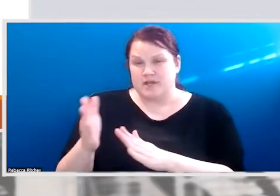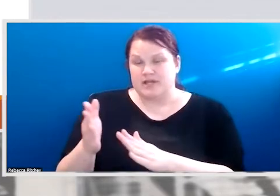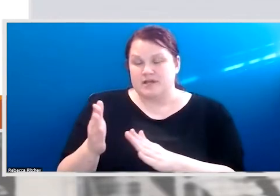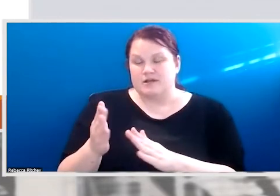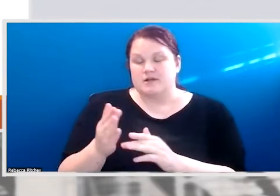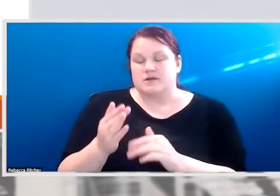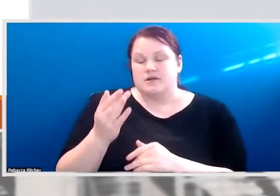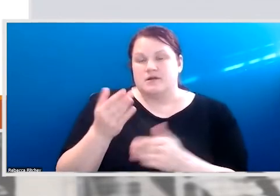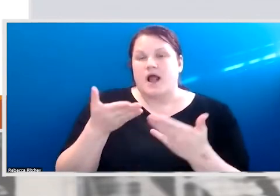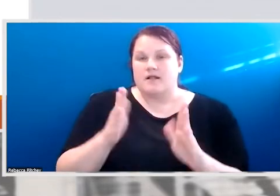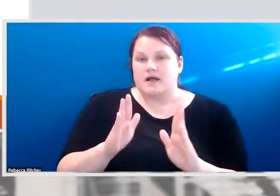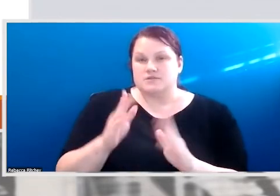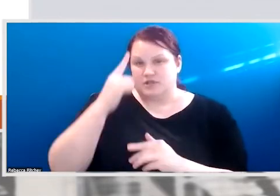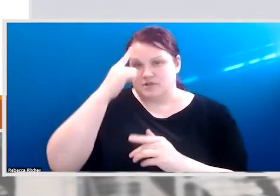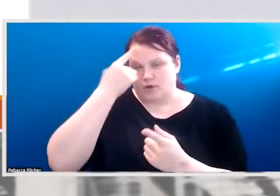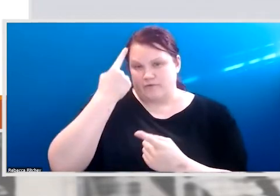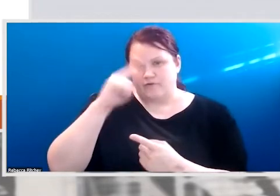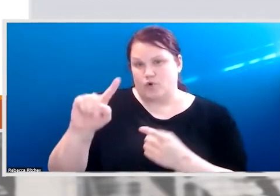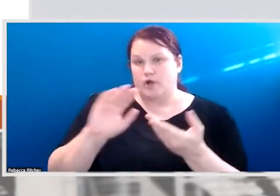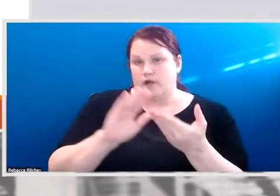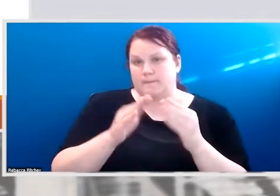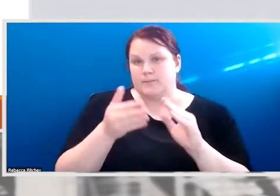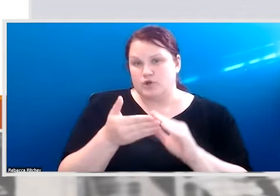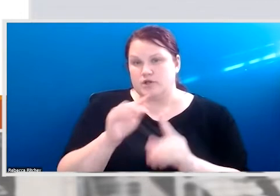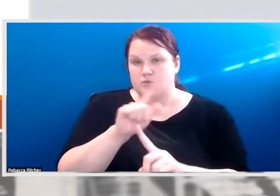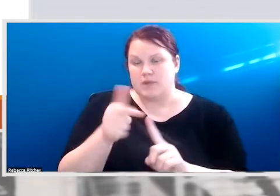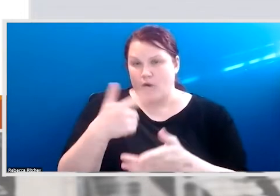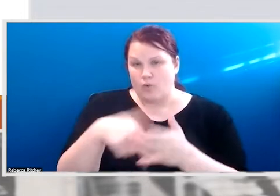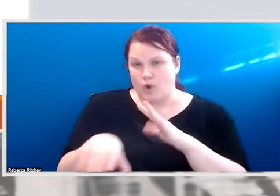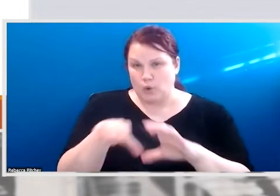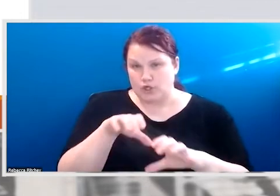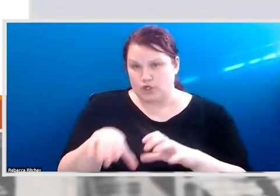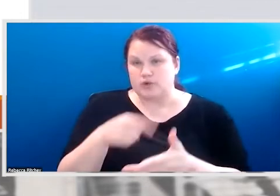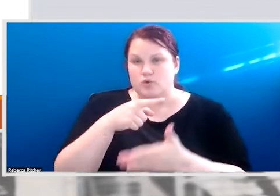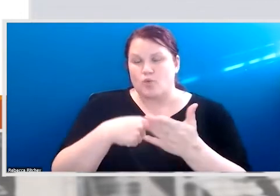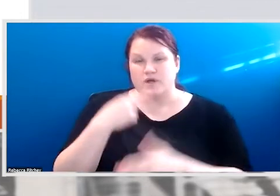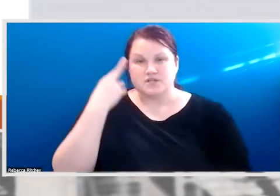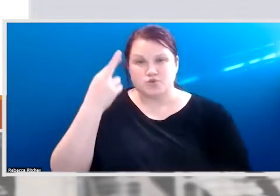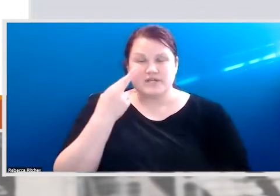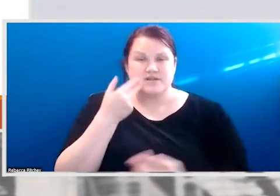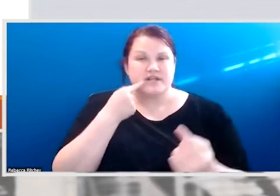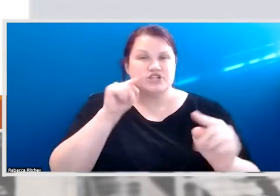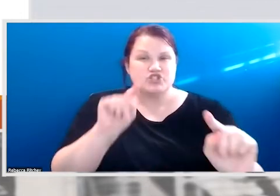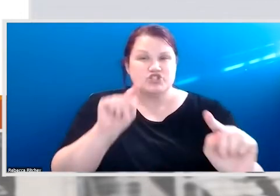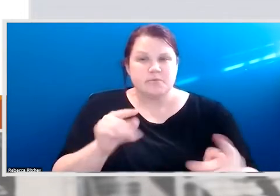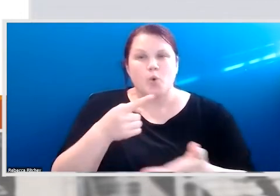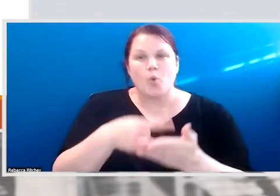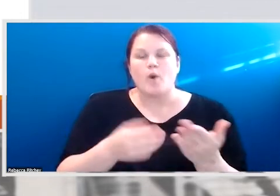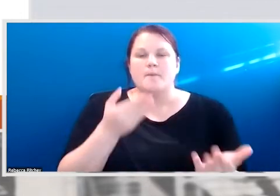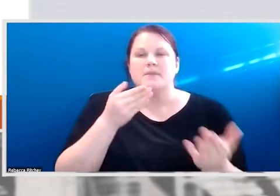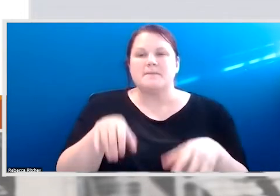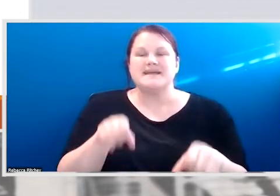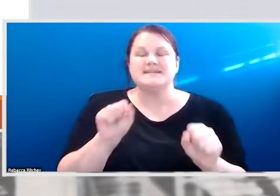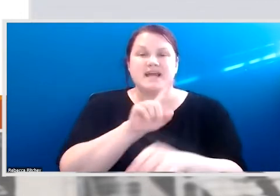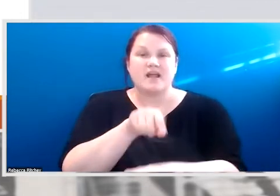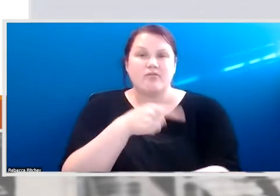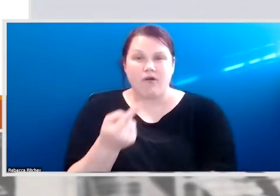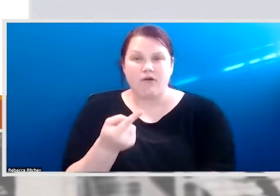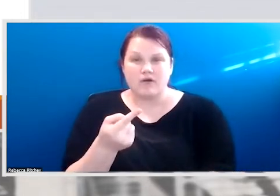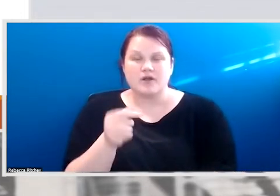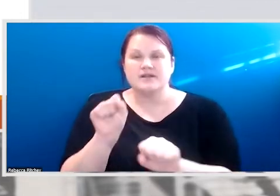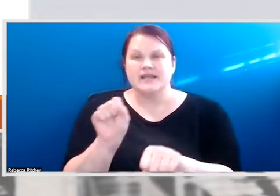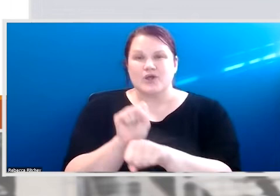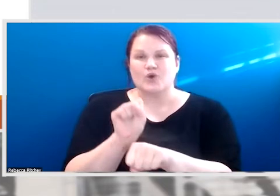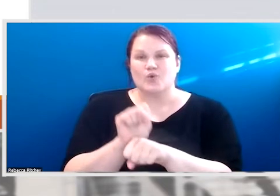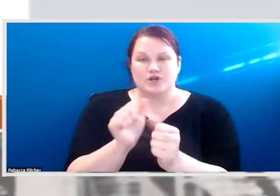thoughtful with the community about what we're doing and what's reasonably achievable and what might take longer, and we can work together